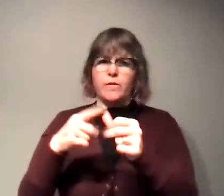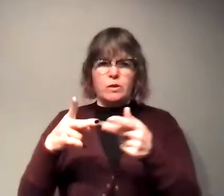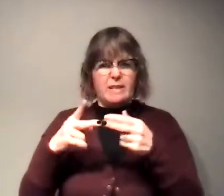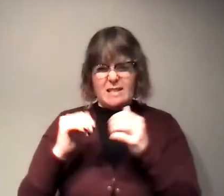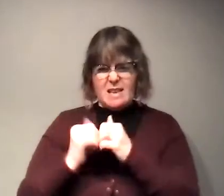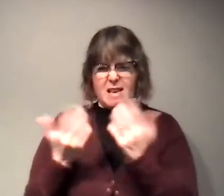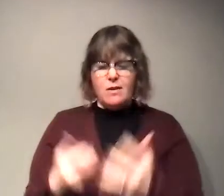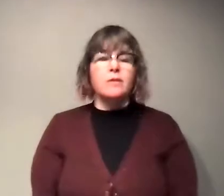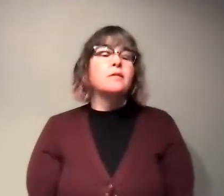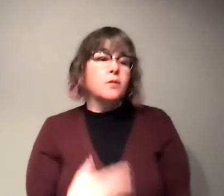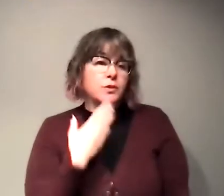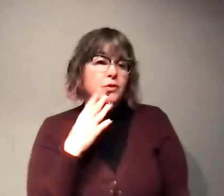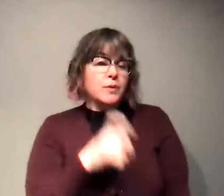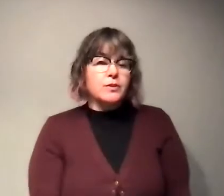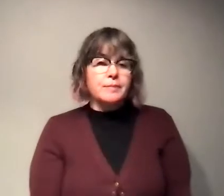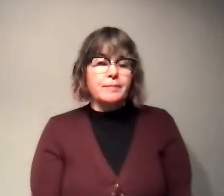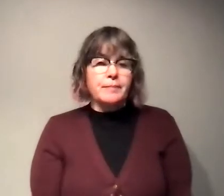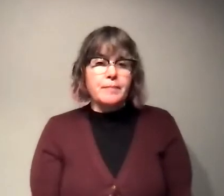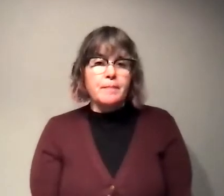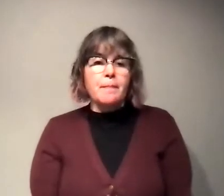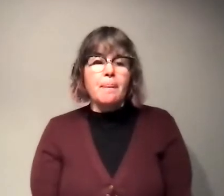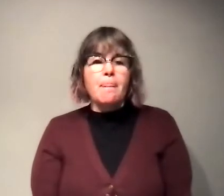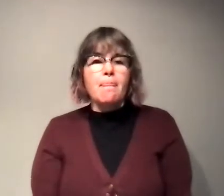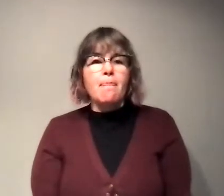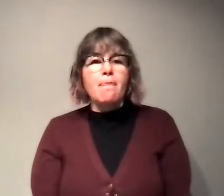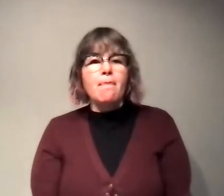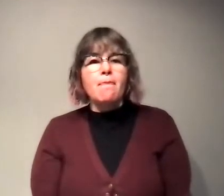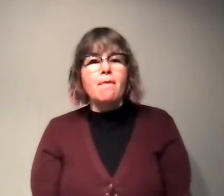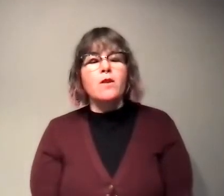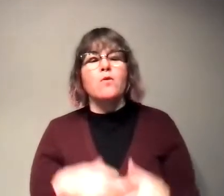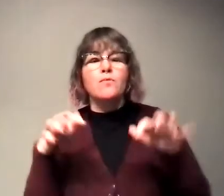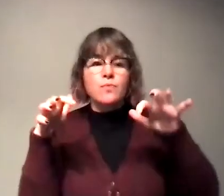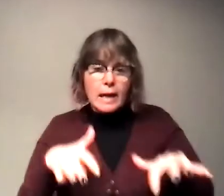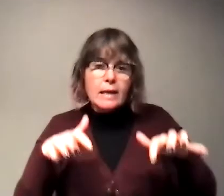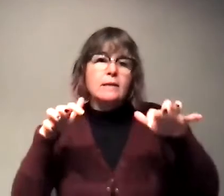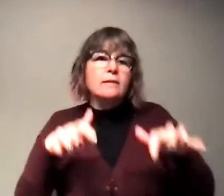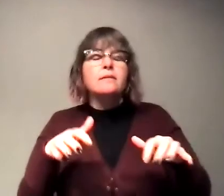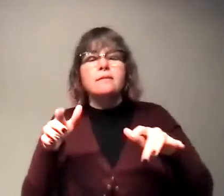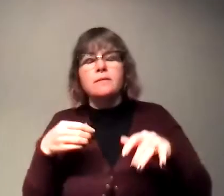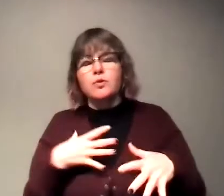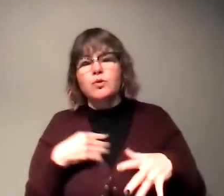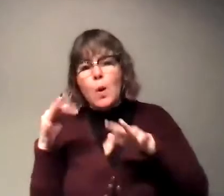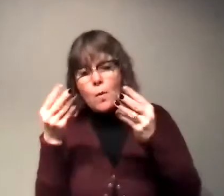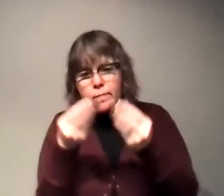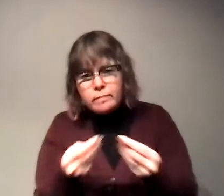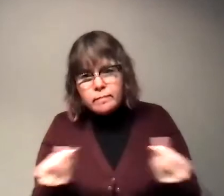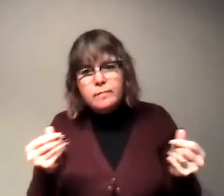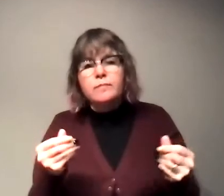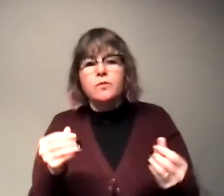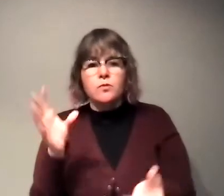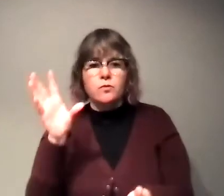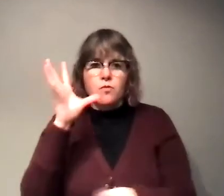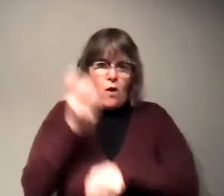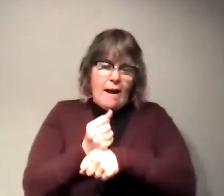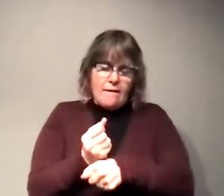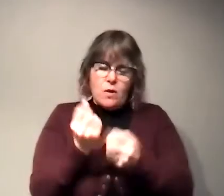that's a great question. So the idea is, you know, when rain falls or when snow melts, gravity pulls